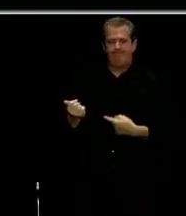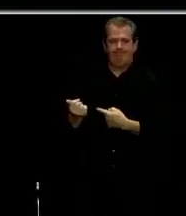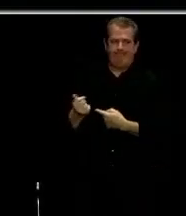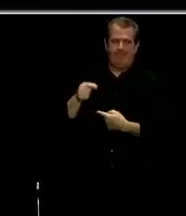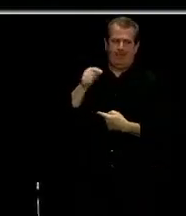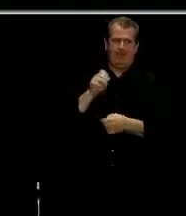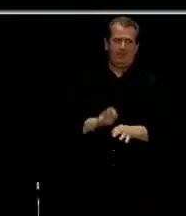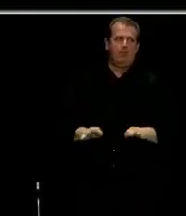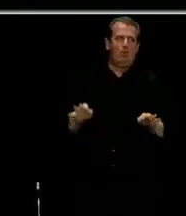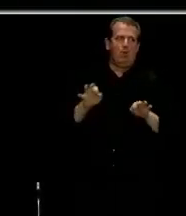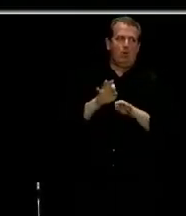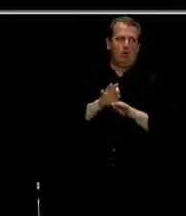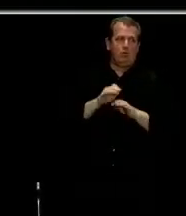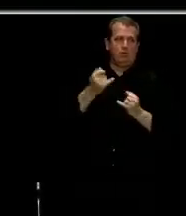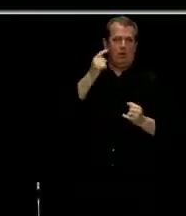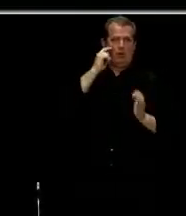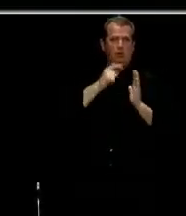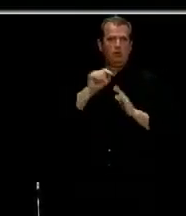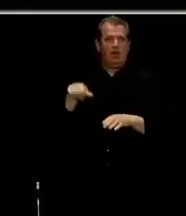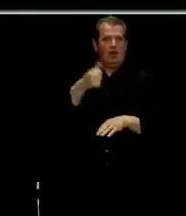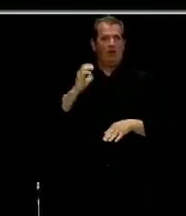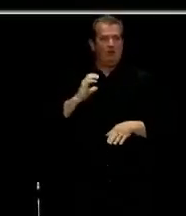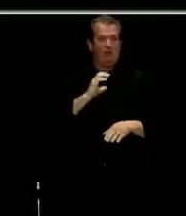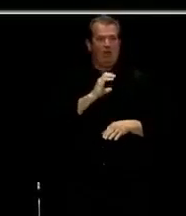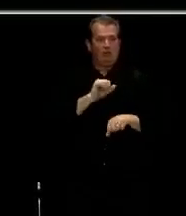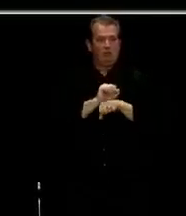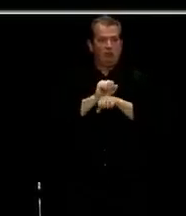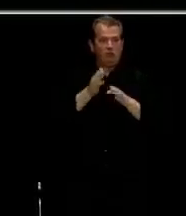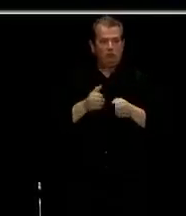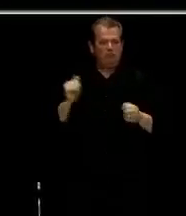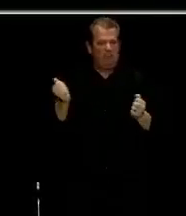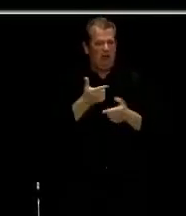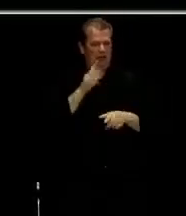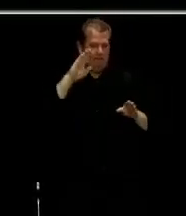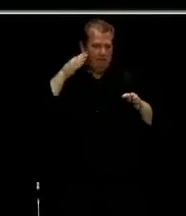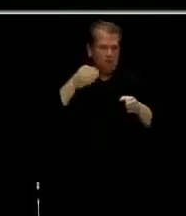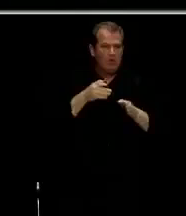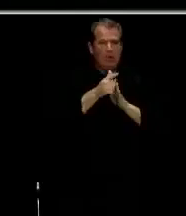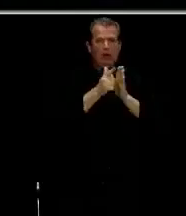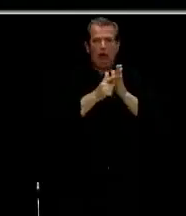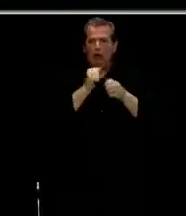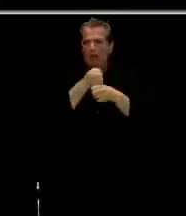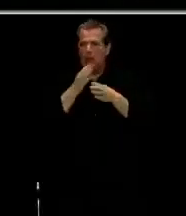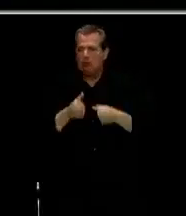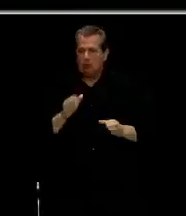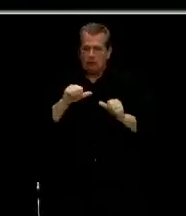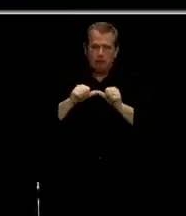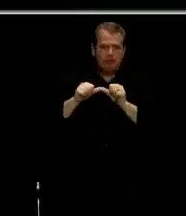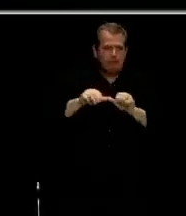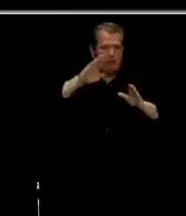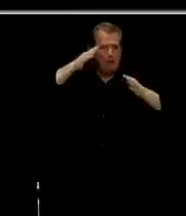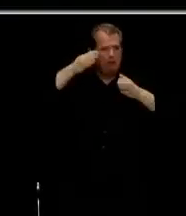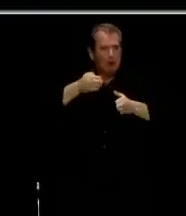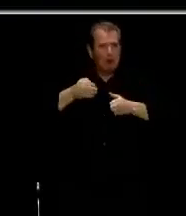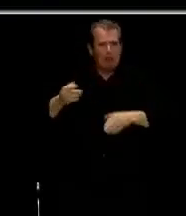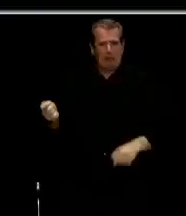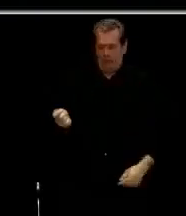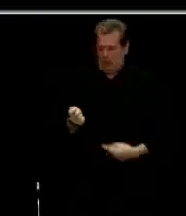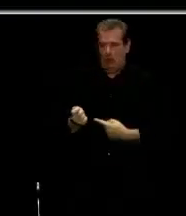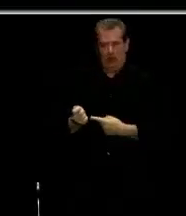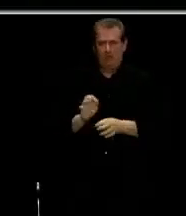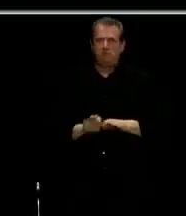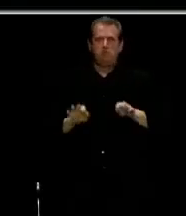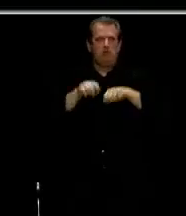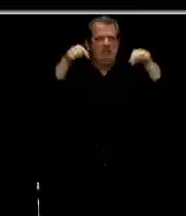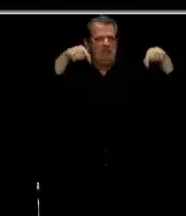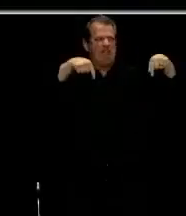that baton and move it forward. And I can see this going on and on and on. And one day we're going to